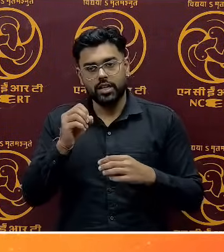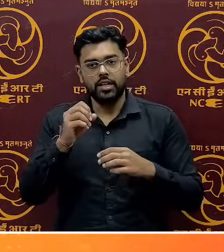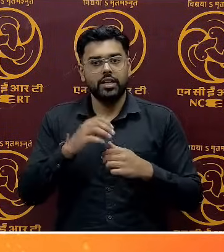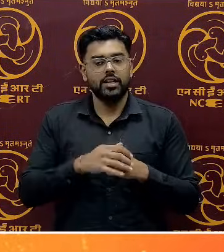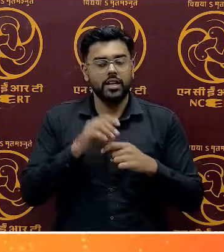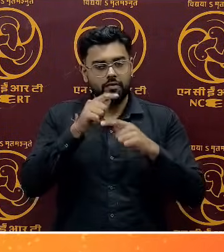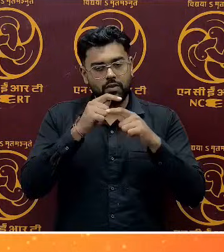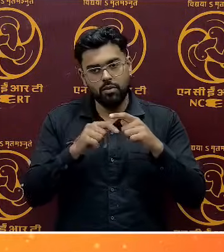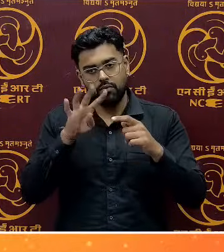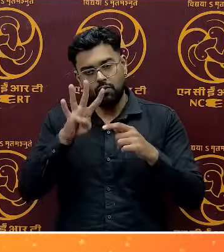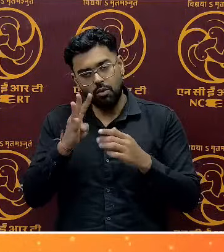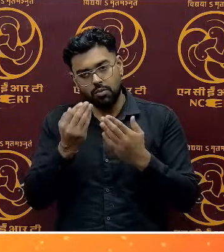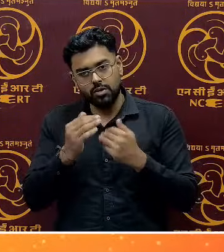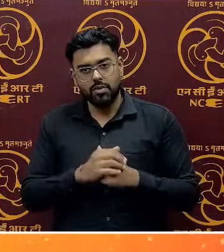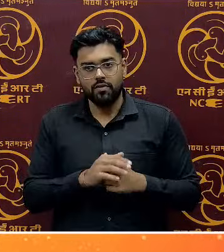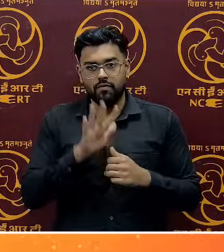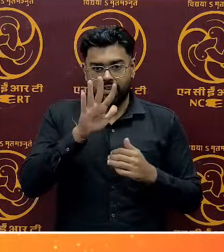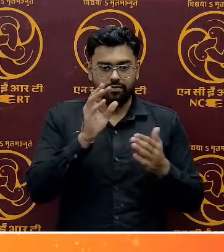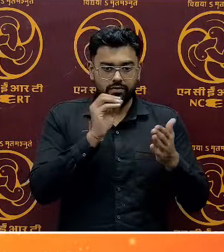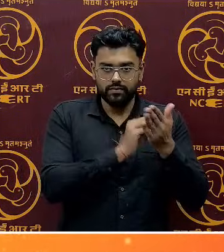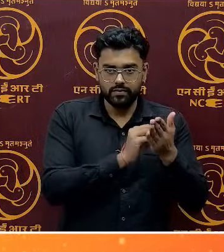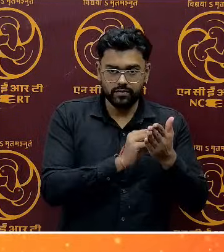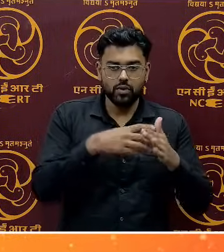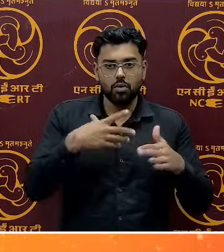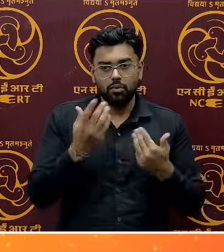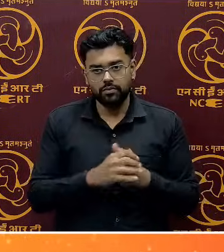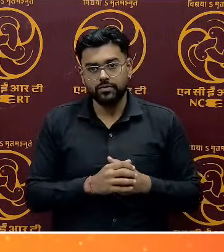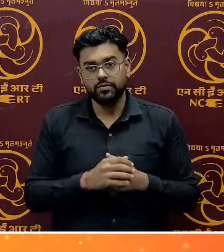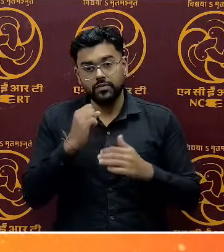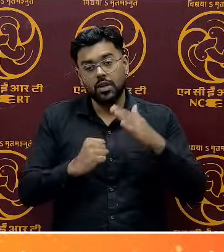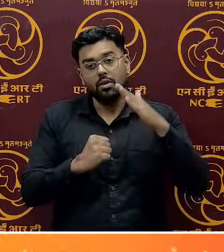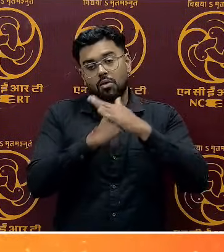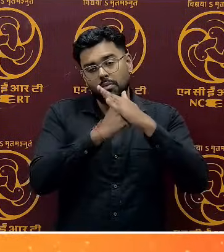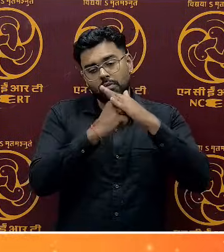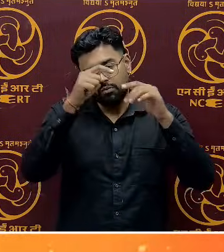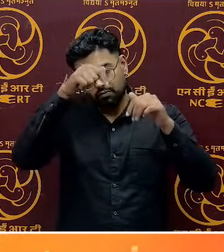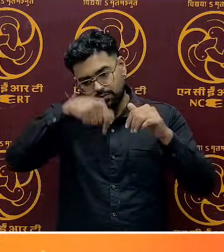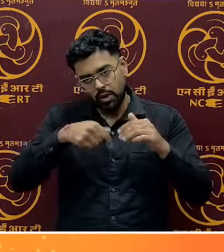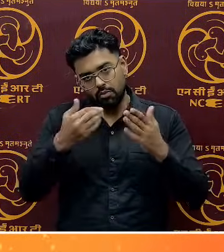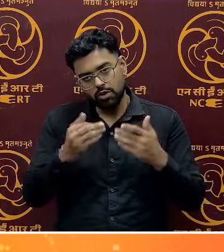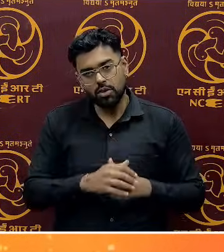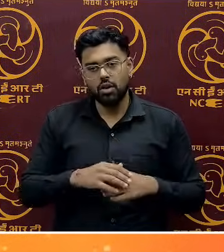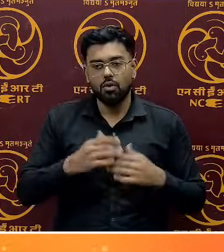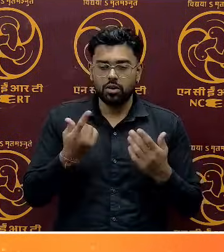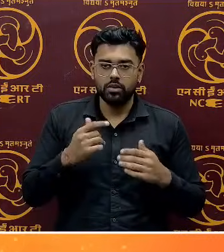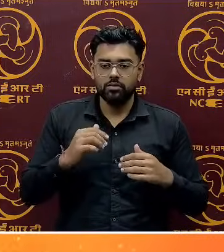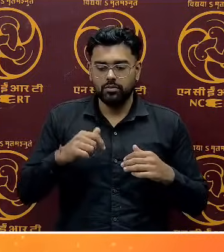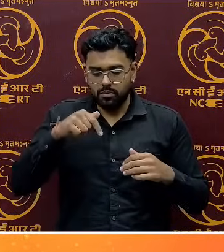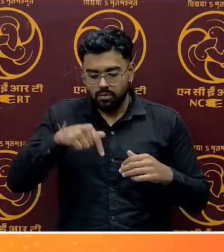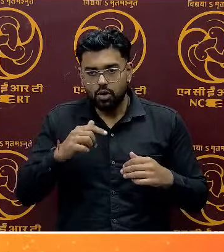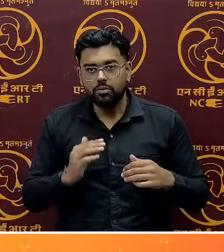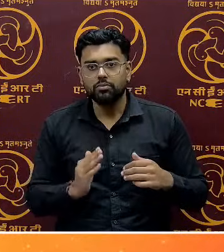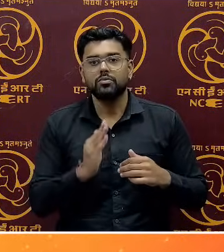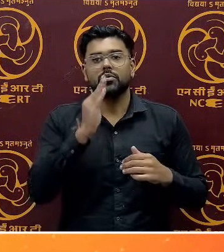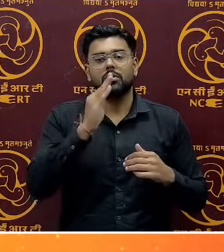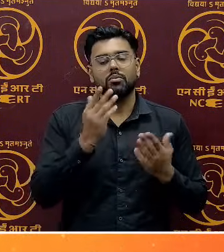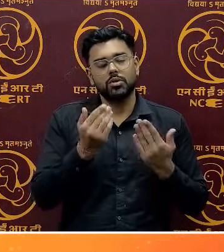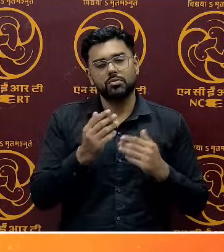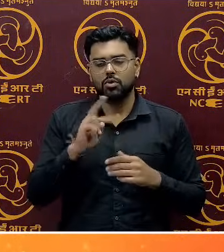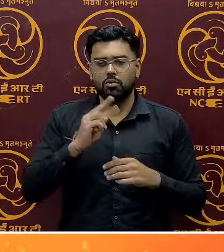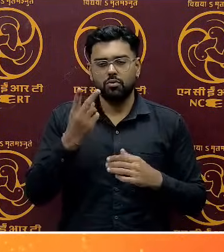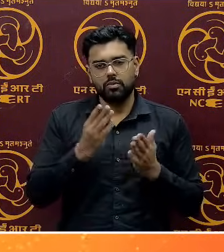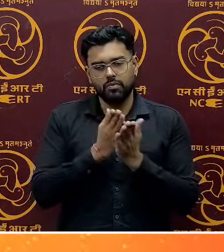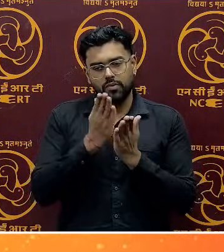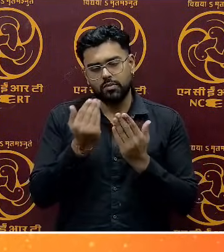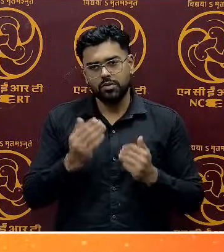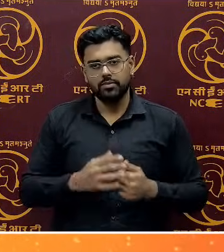to find out this 5, and then I can do from top to bottom as well, and it becomes easy when I go from down to top. Right.